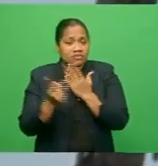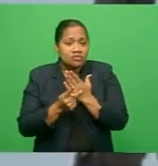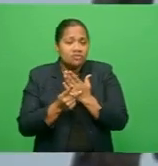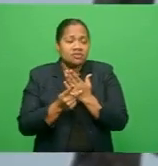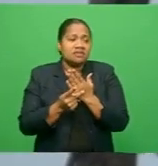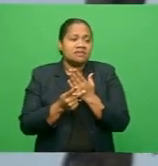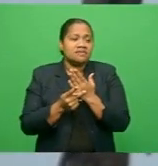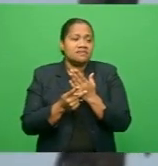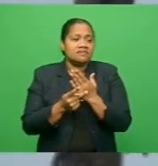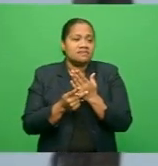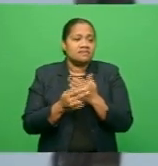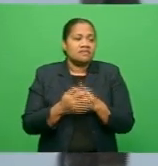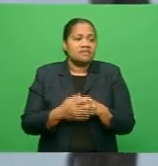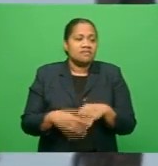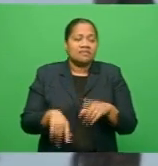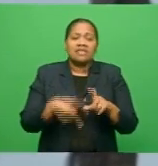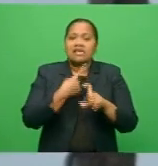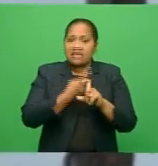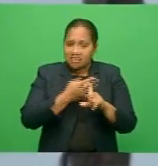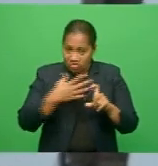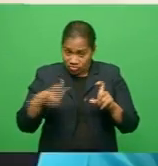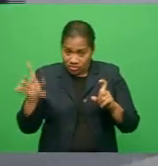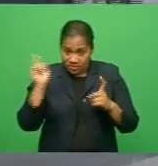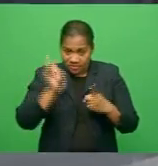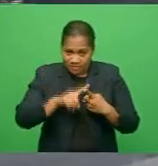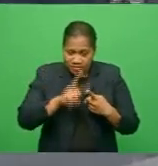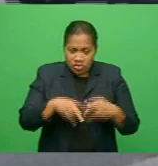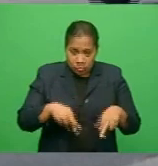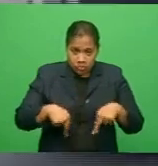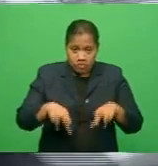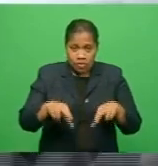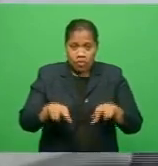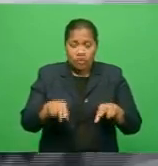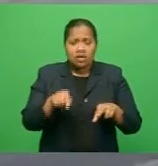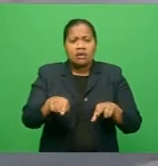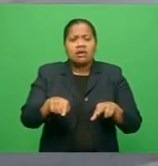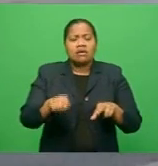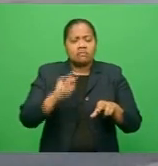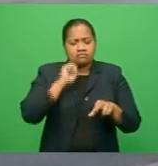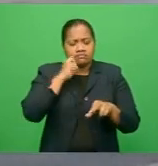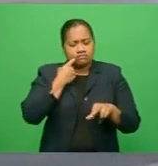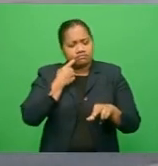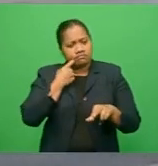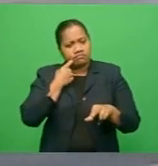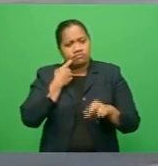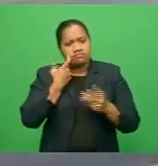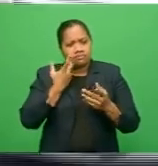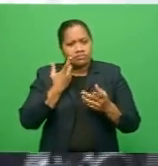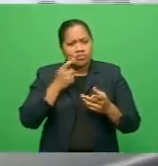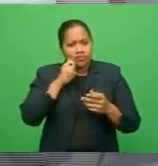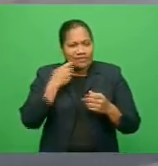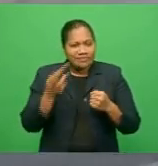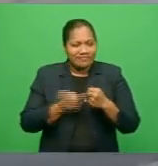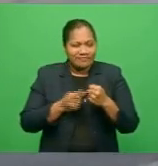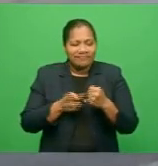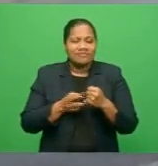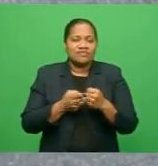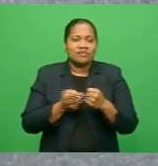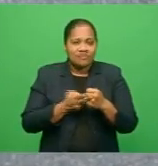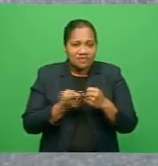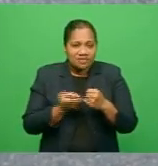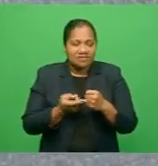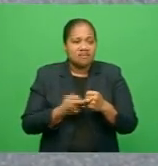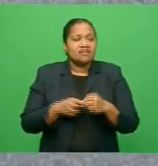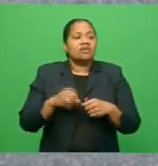and Kasanji is one of the roads that will be upgraded as part of Sedelpa 2 works.